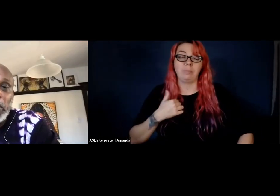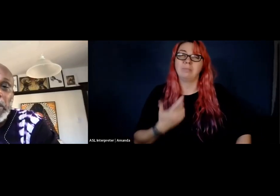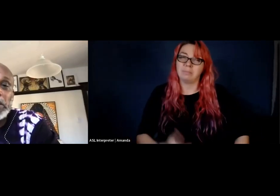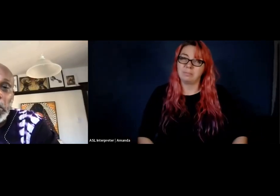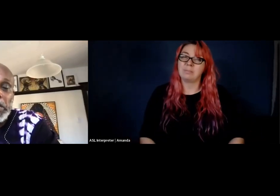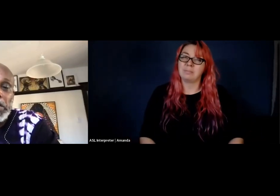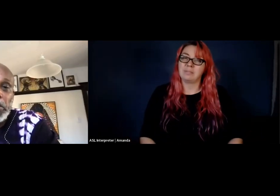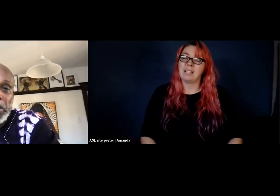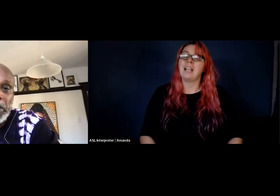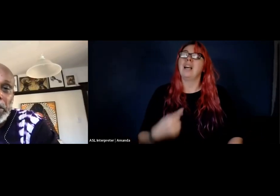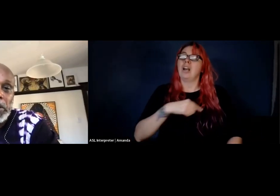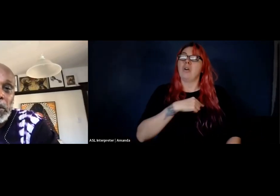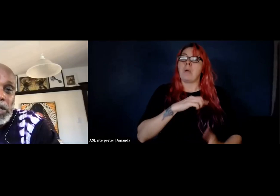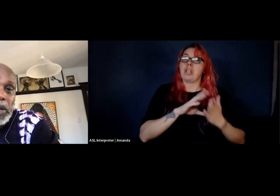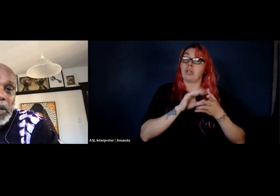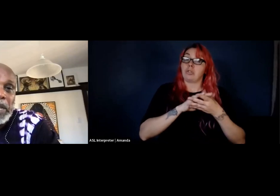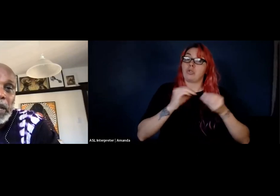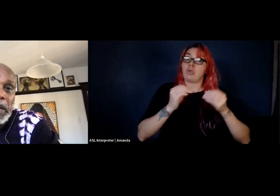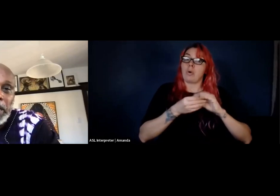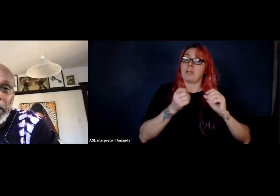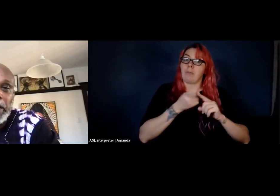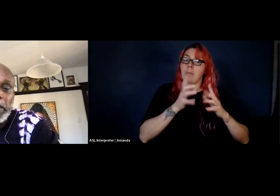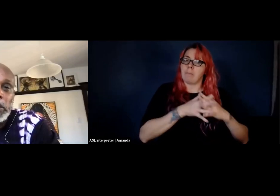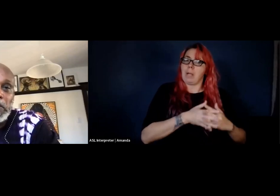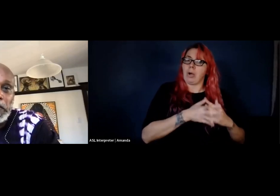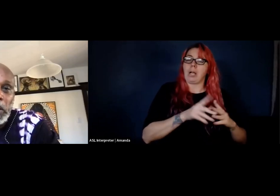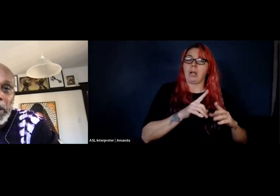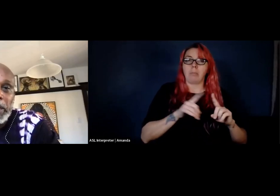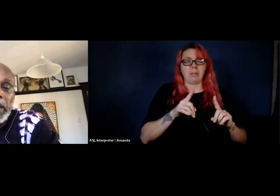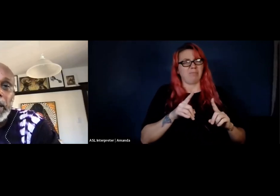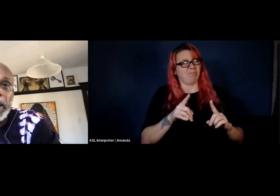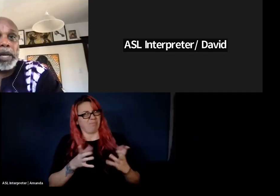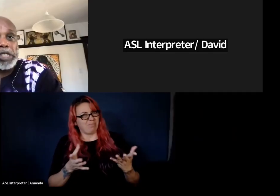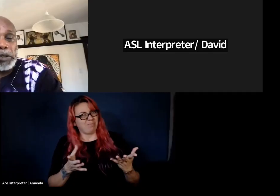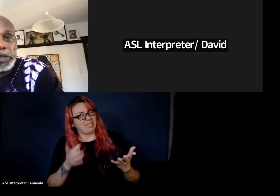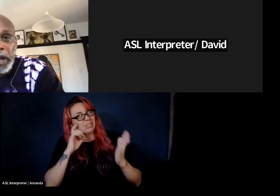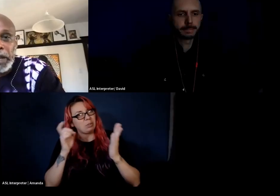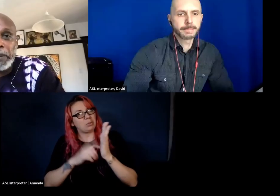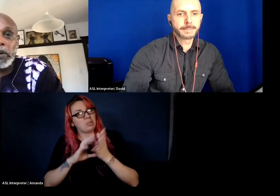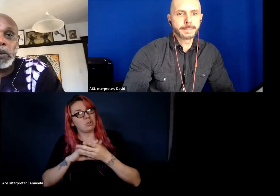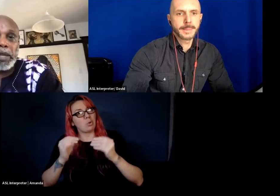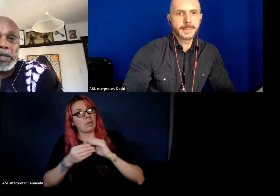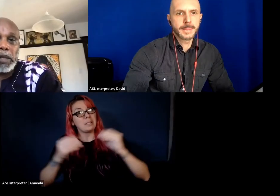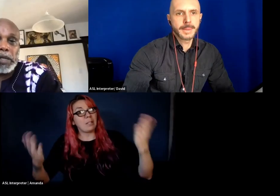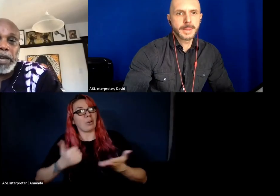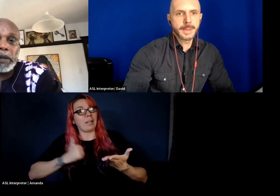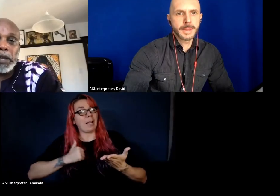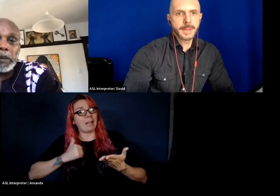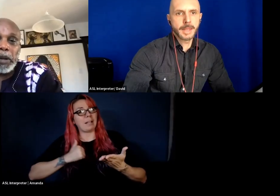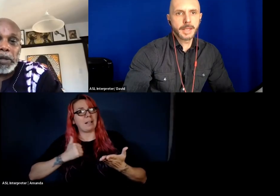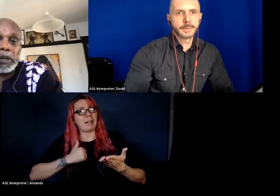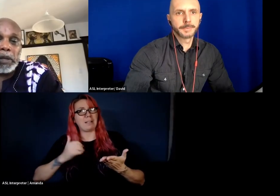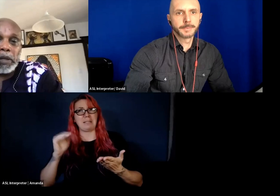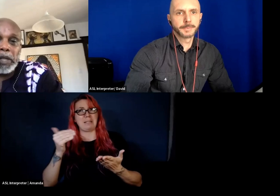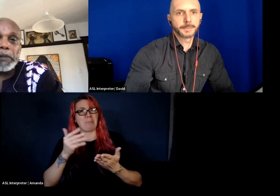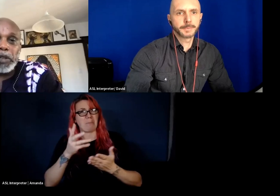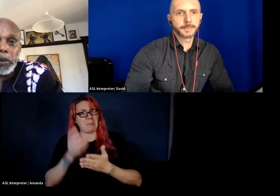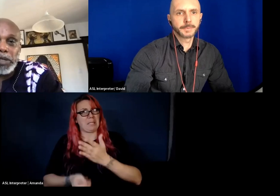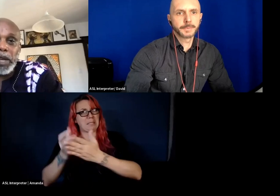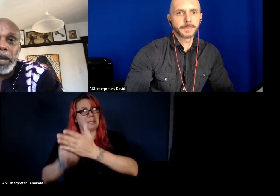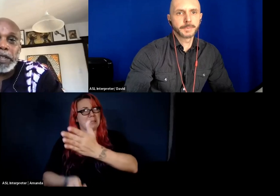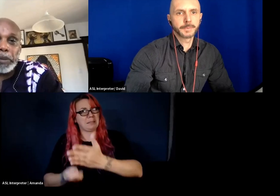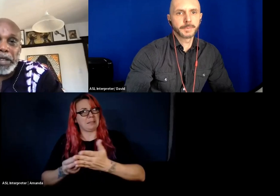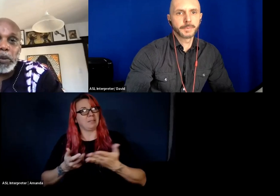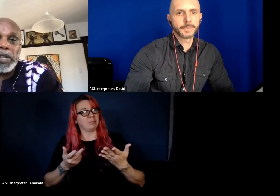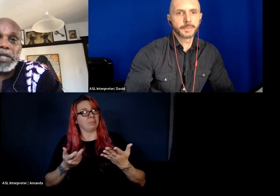rarely do we always know these stories here. So just want to be clear that as we're moving forward and continue to talk about what this looks like, about the depth to